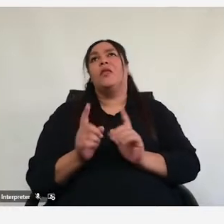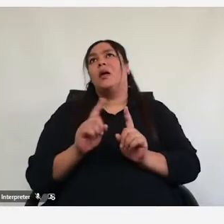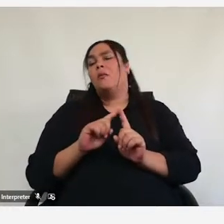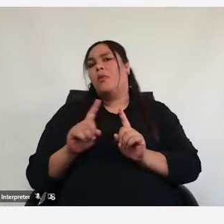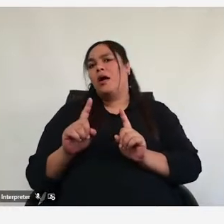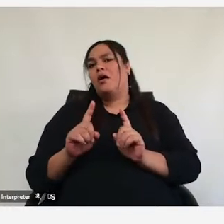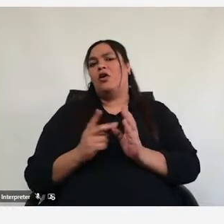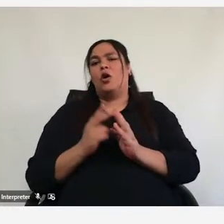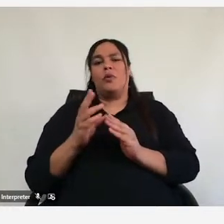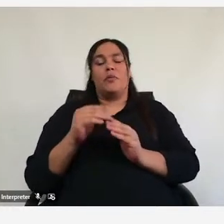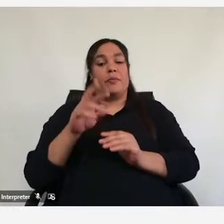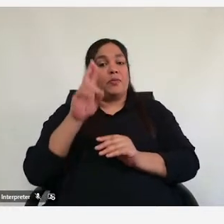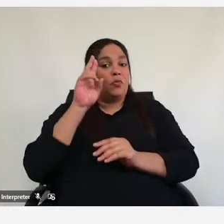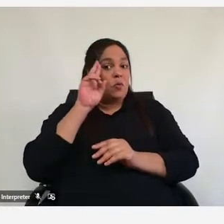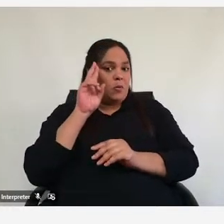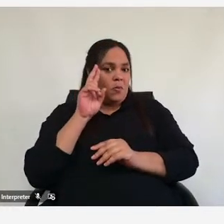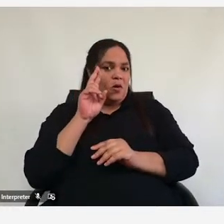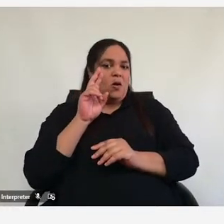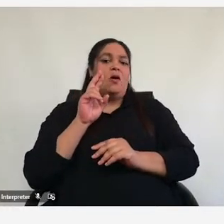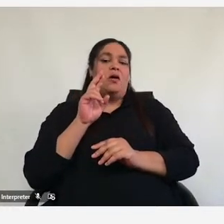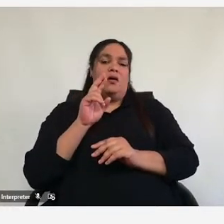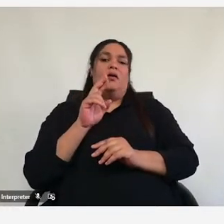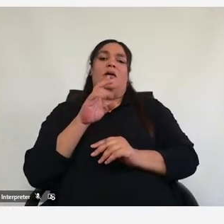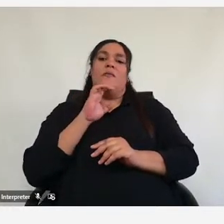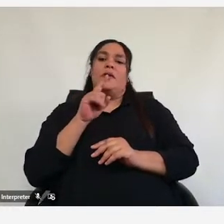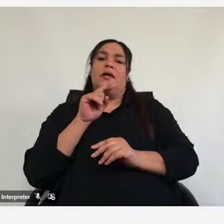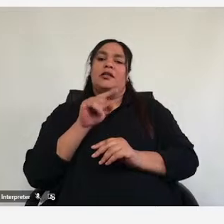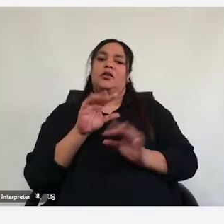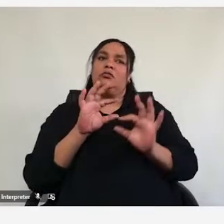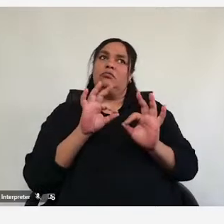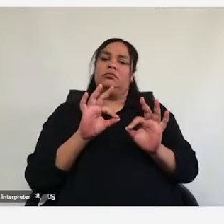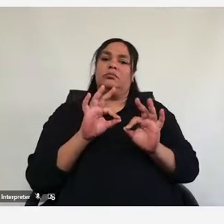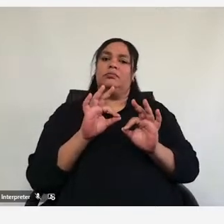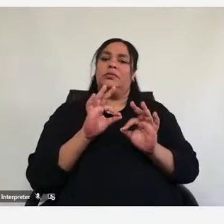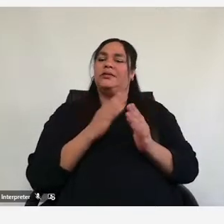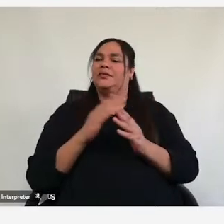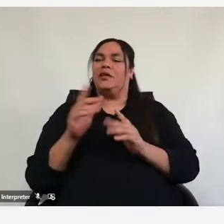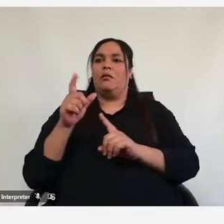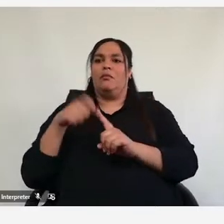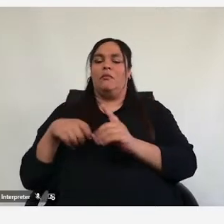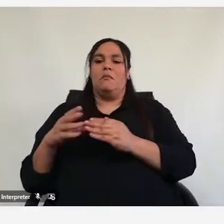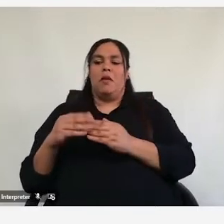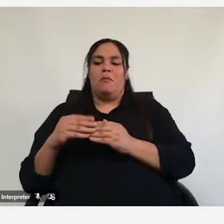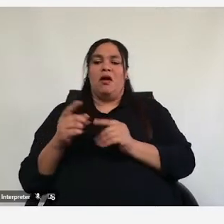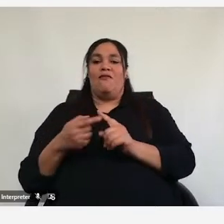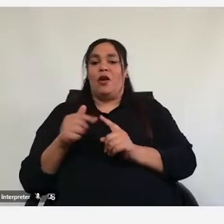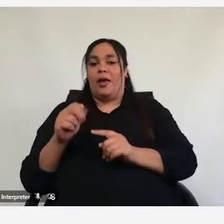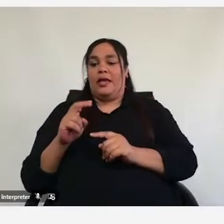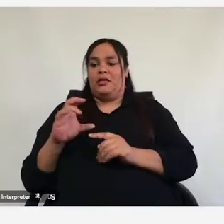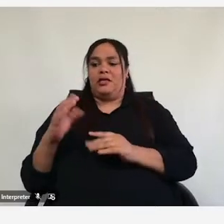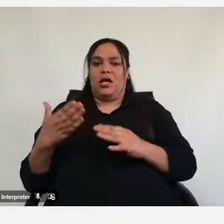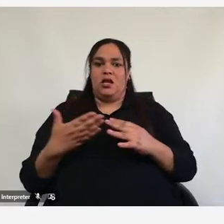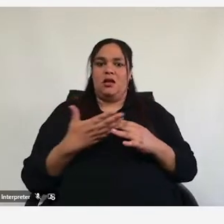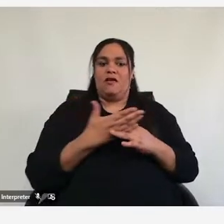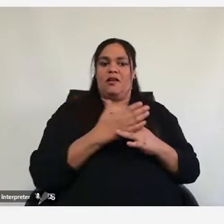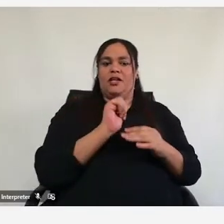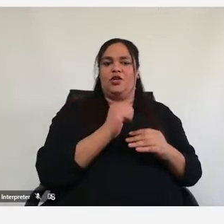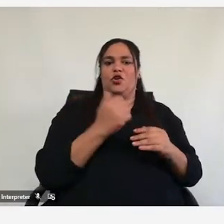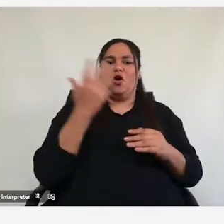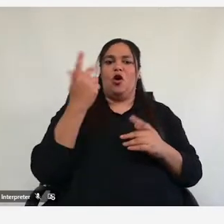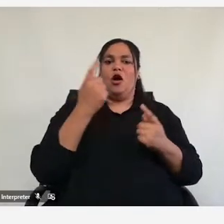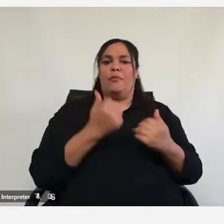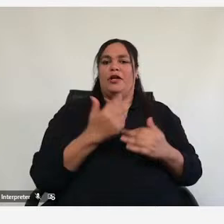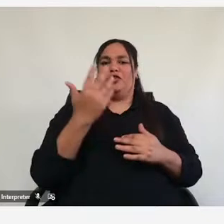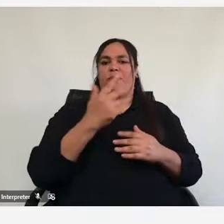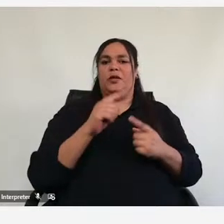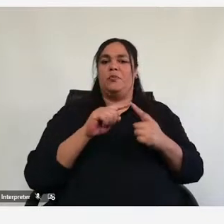members will also recall that a certain member from the ANC interrupted her budget speech with a